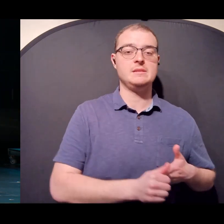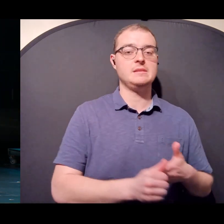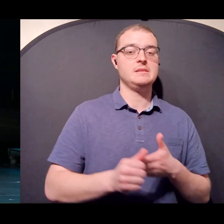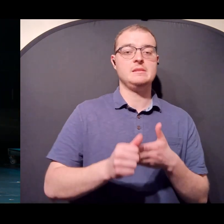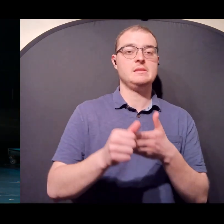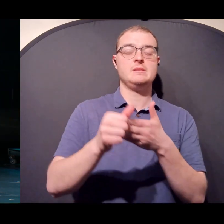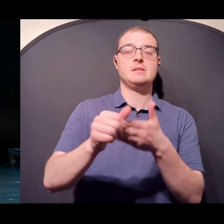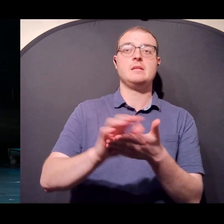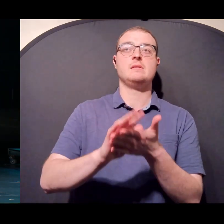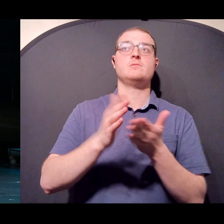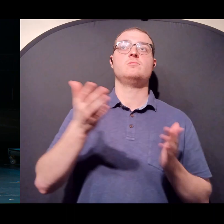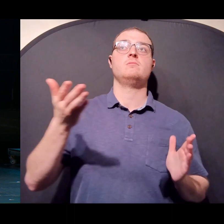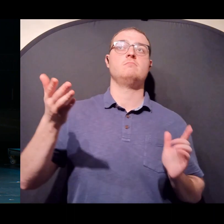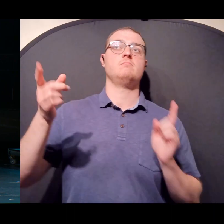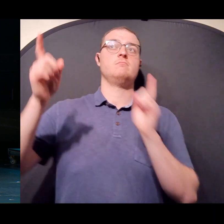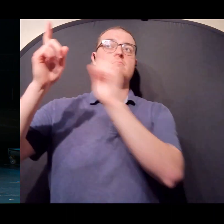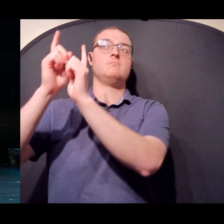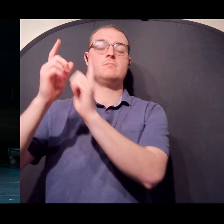us to God.